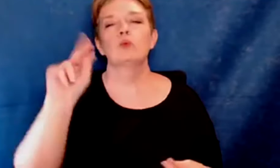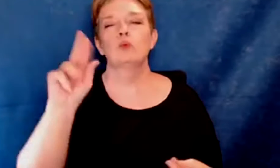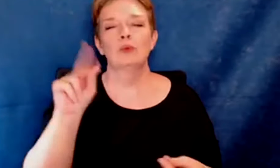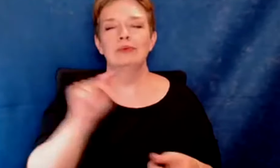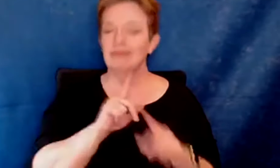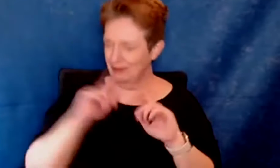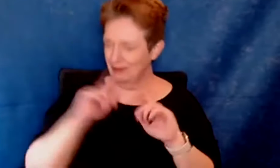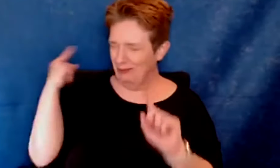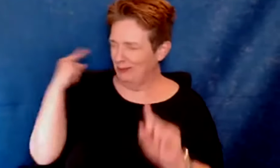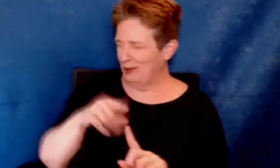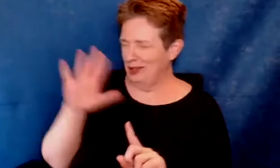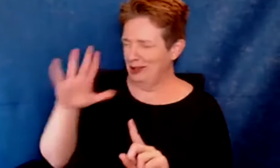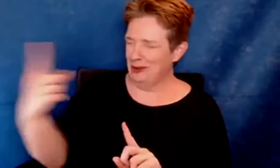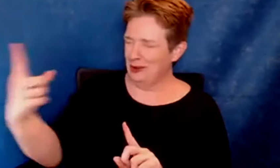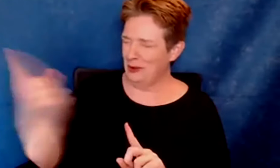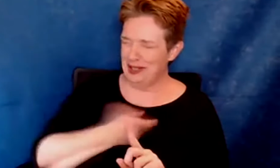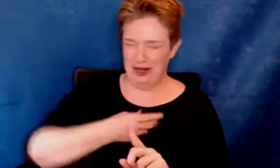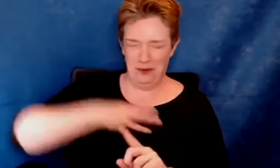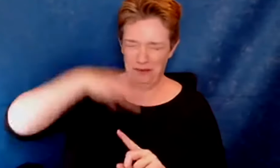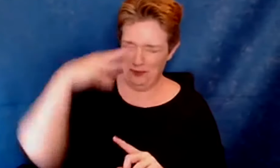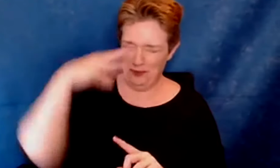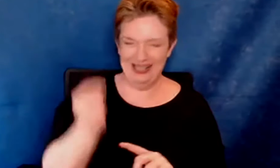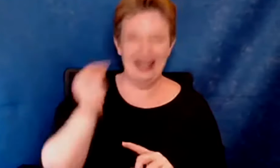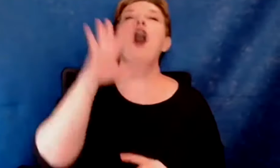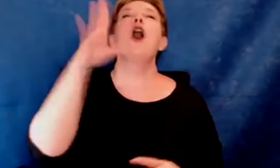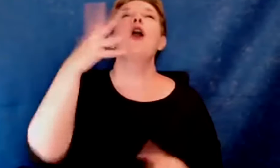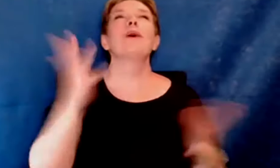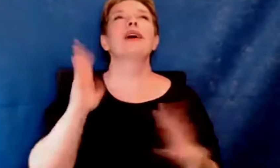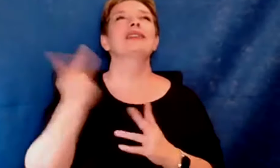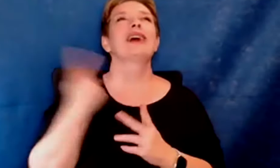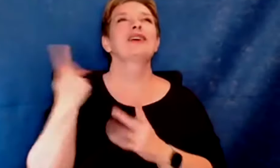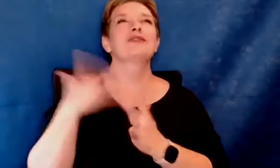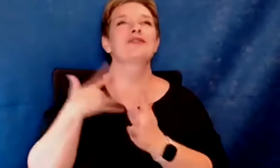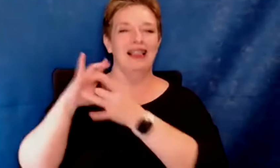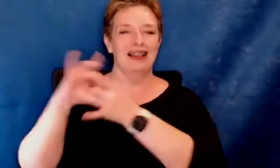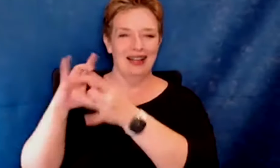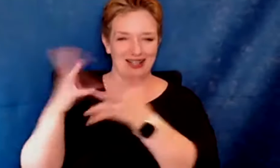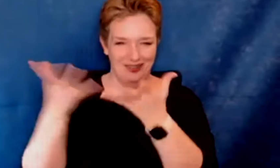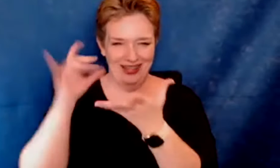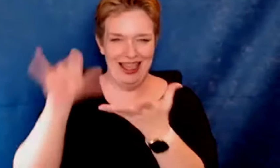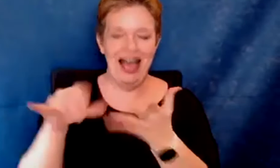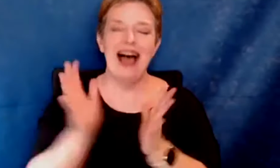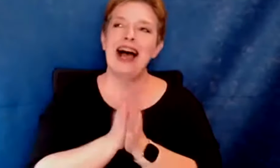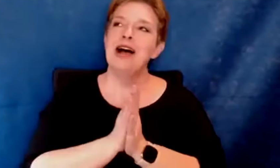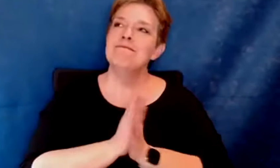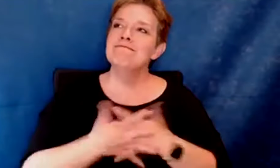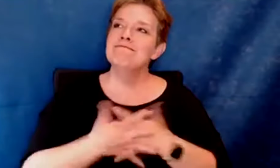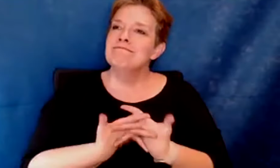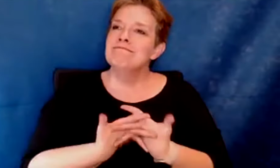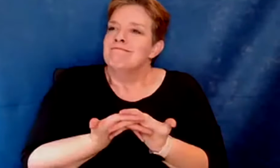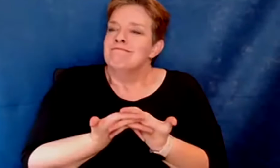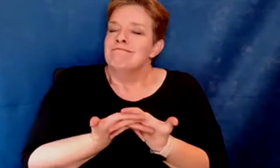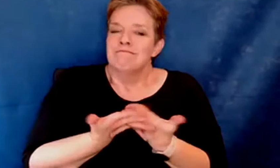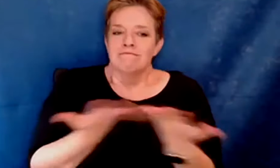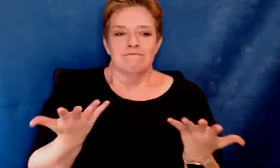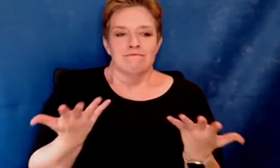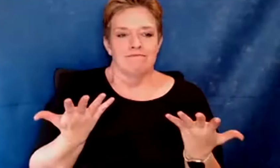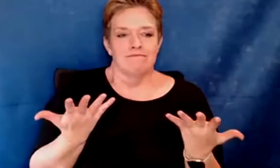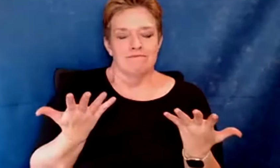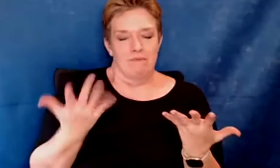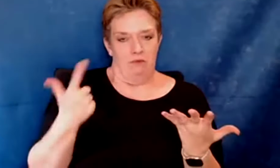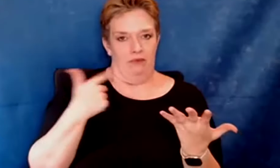again? I'm not sure. Oh, like the connection. I think it's just kind of trying me in my